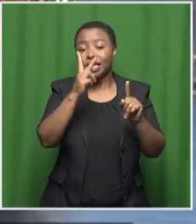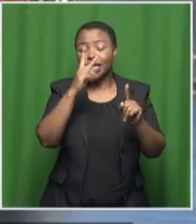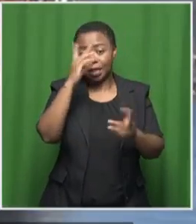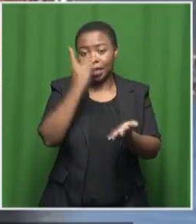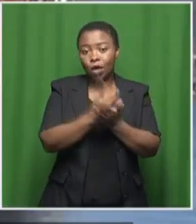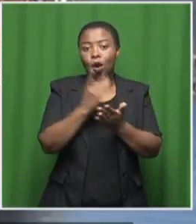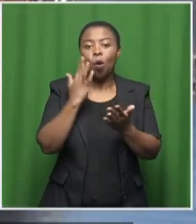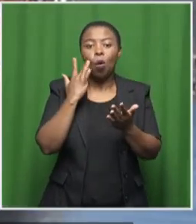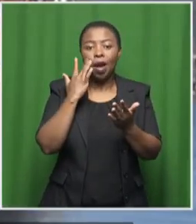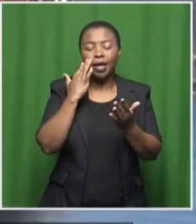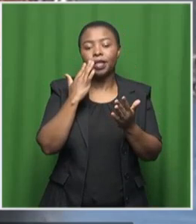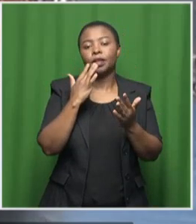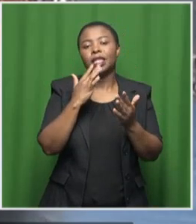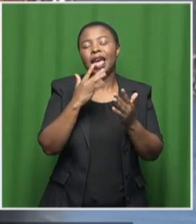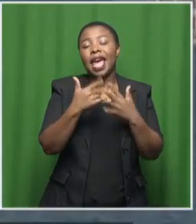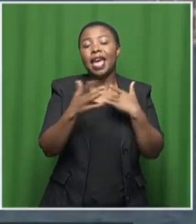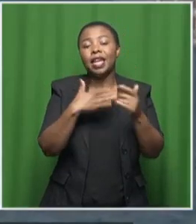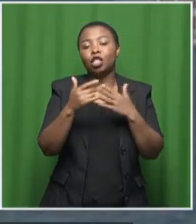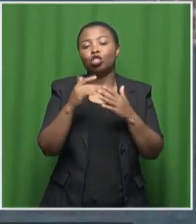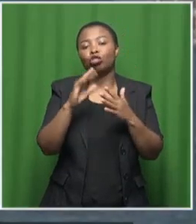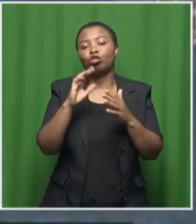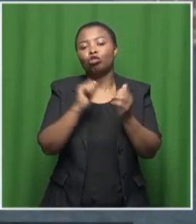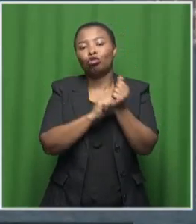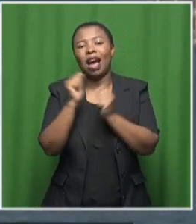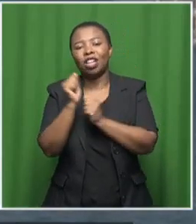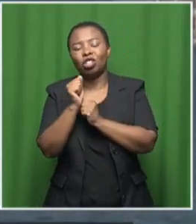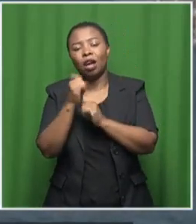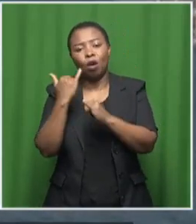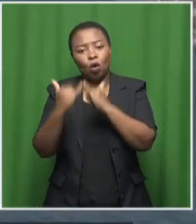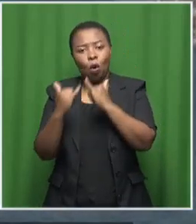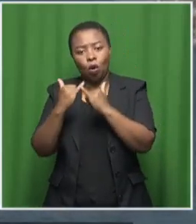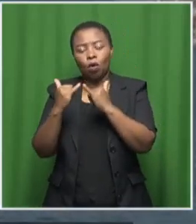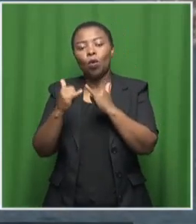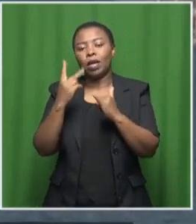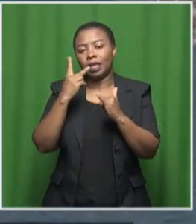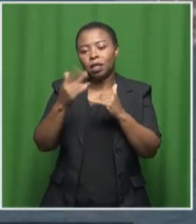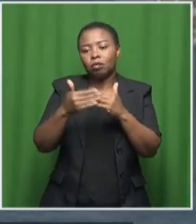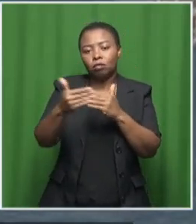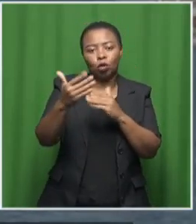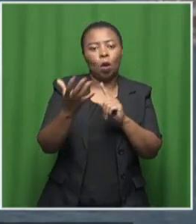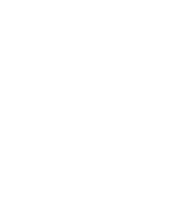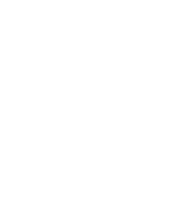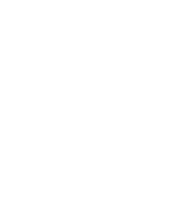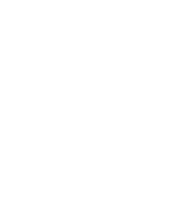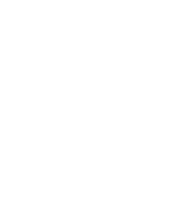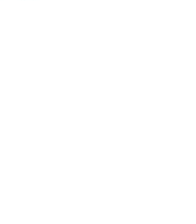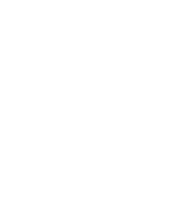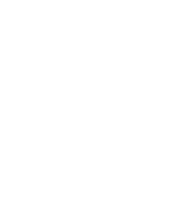resolving structural impediments. Gloria Sefagomosi, SABC News, Johannesburg.